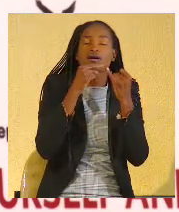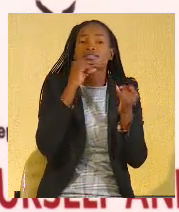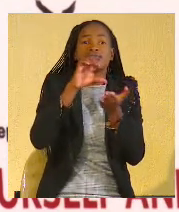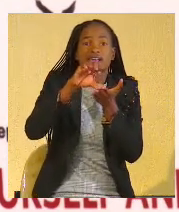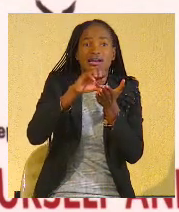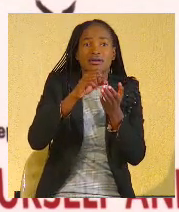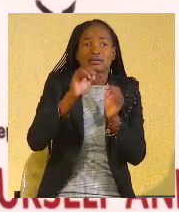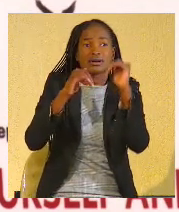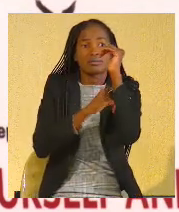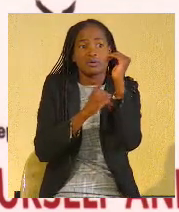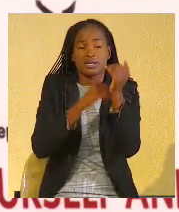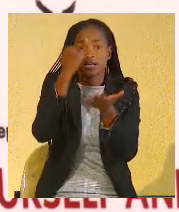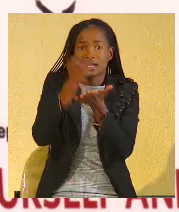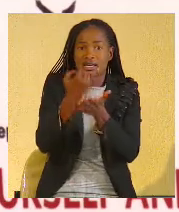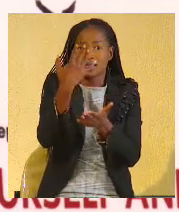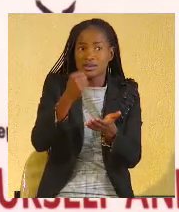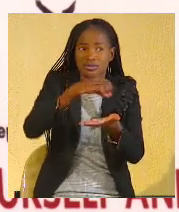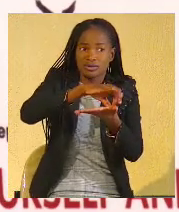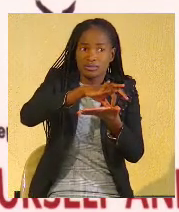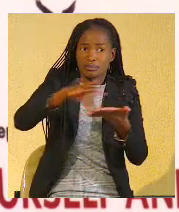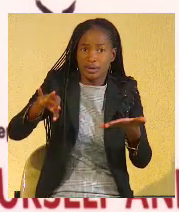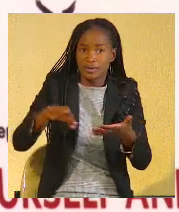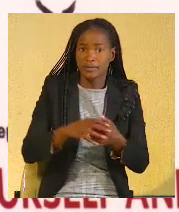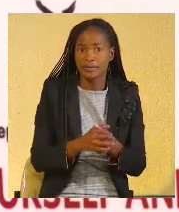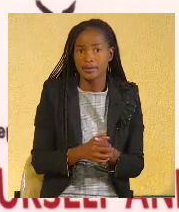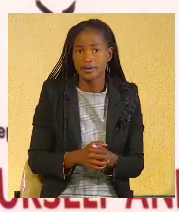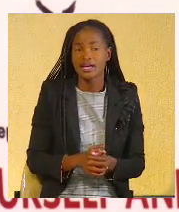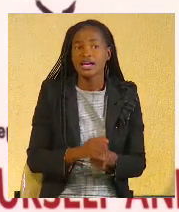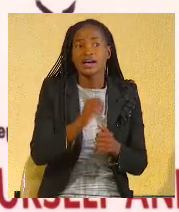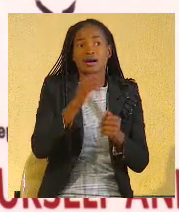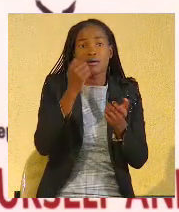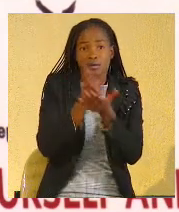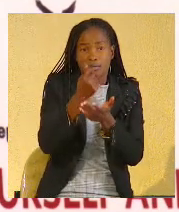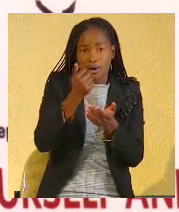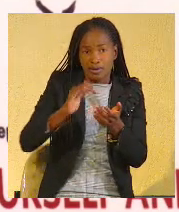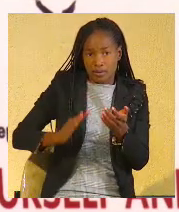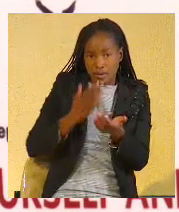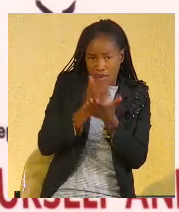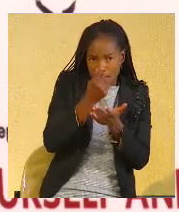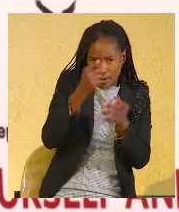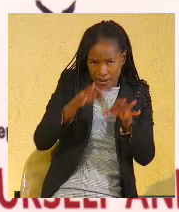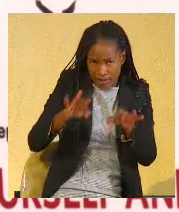and pending legal or pre-legal actions, as well as